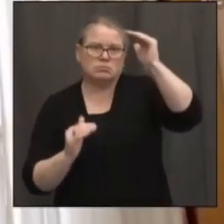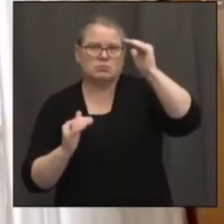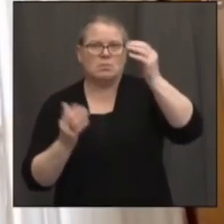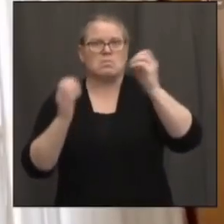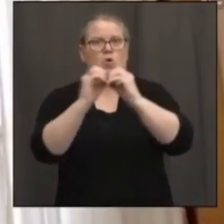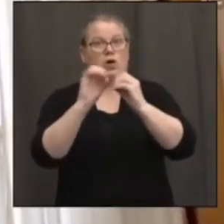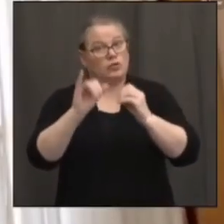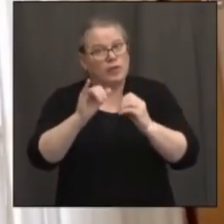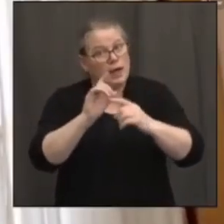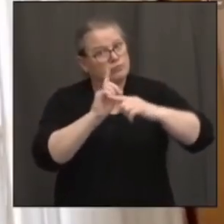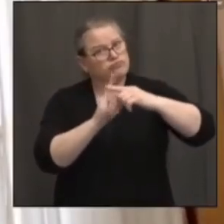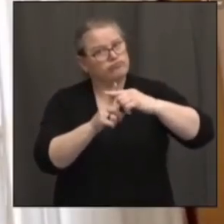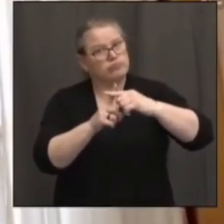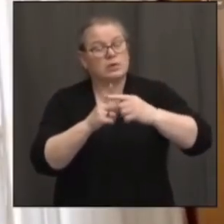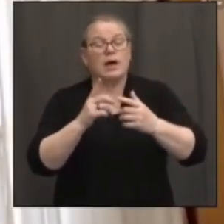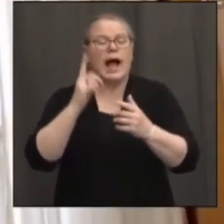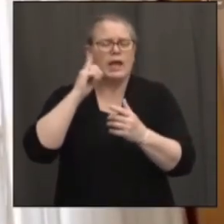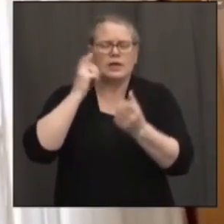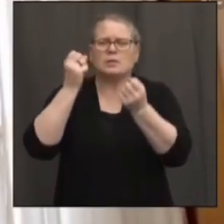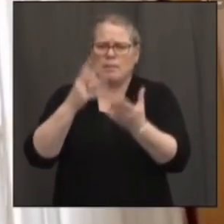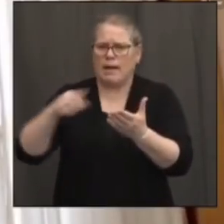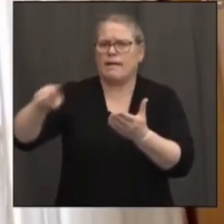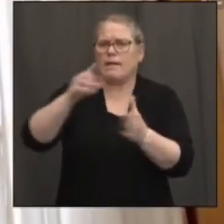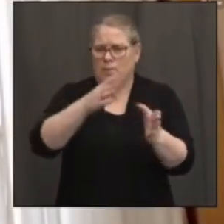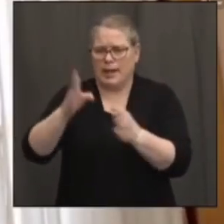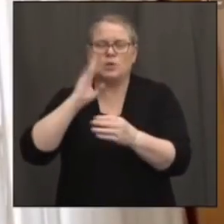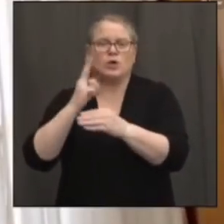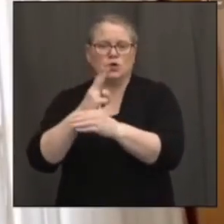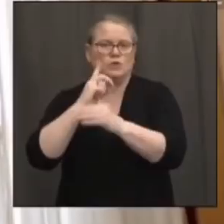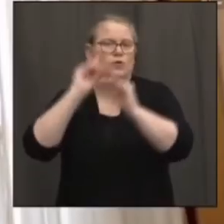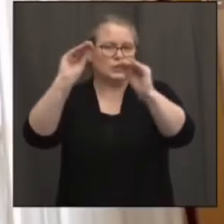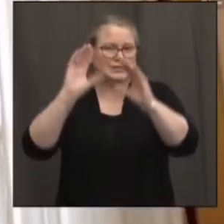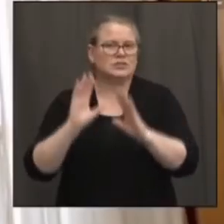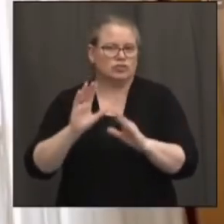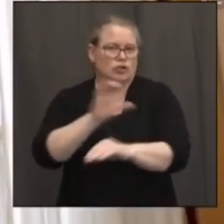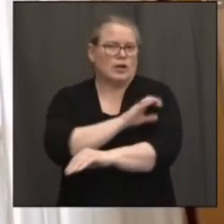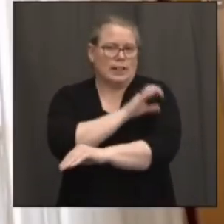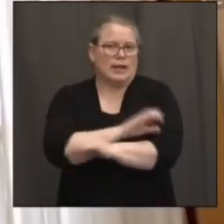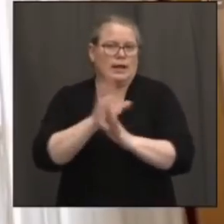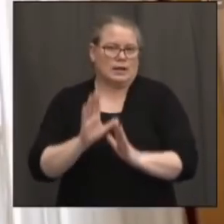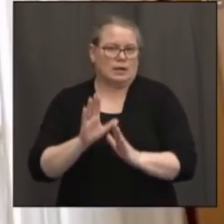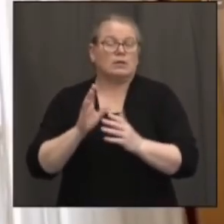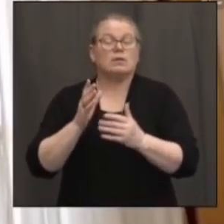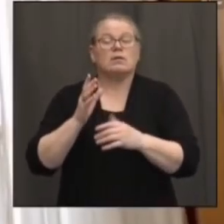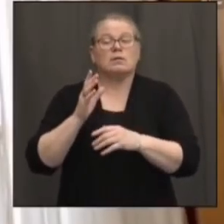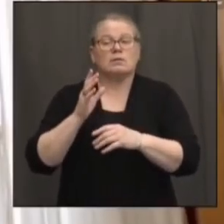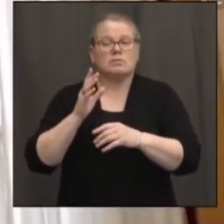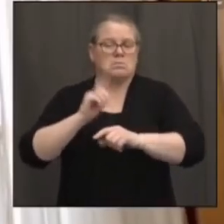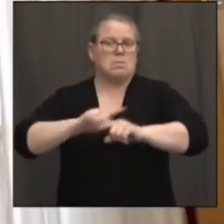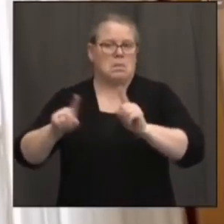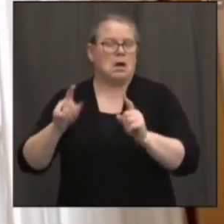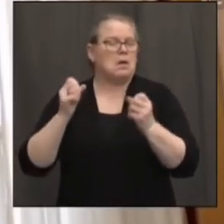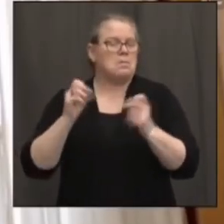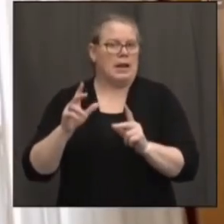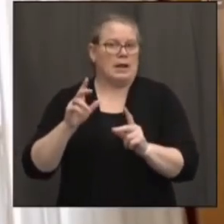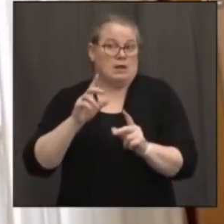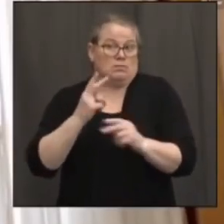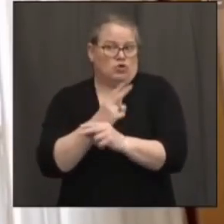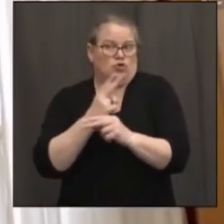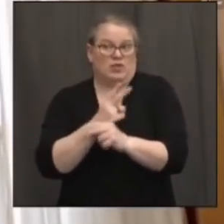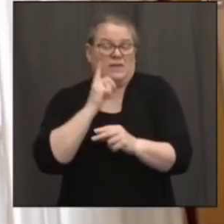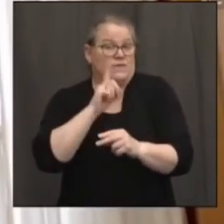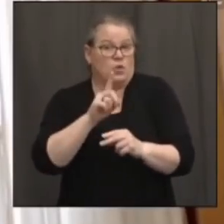do intend to use those for educator clinics, but there are a number of providers that are also planning to use them for additional opportunities for